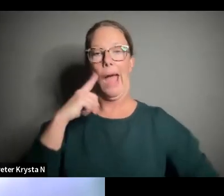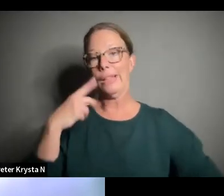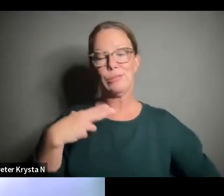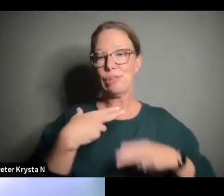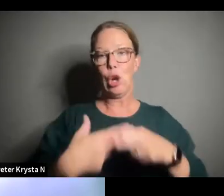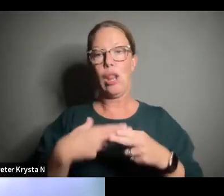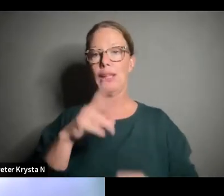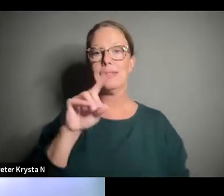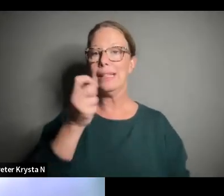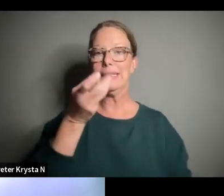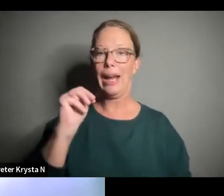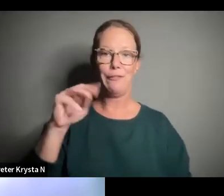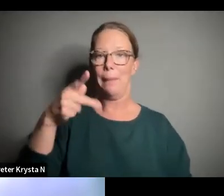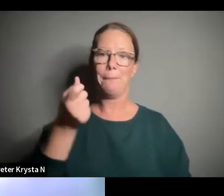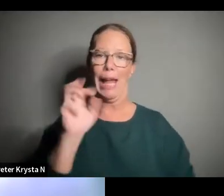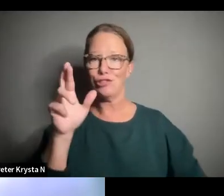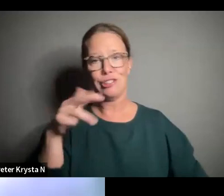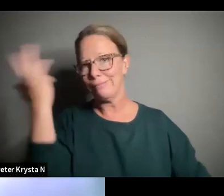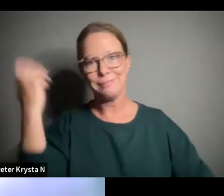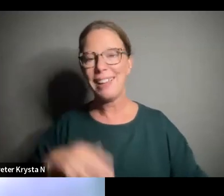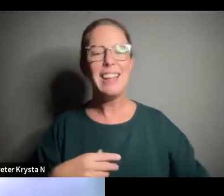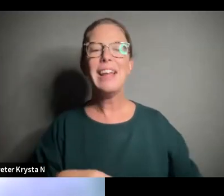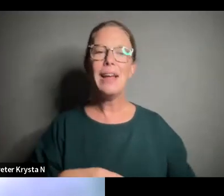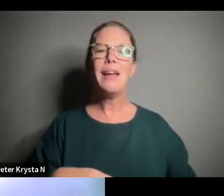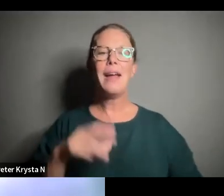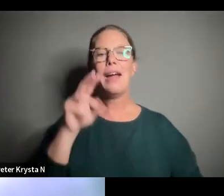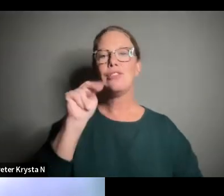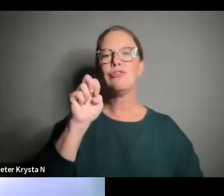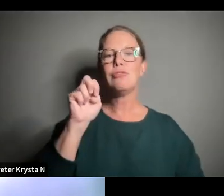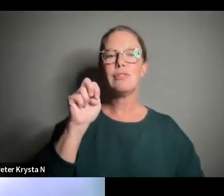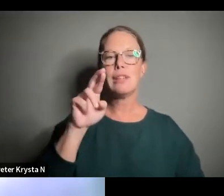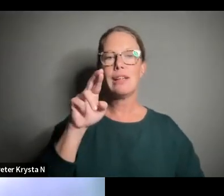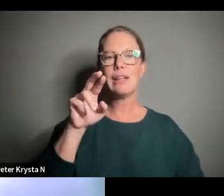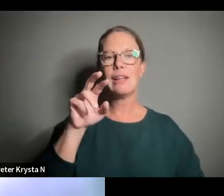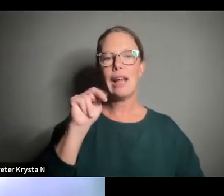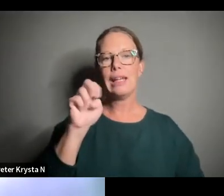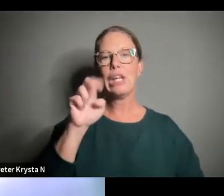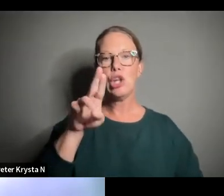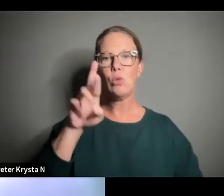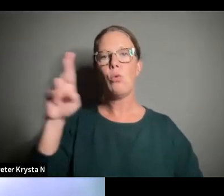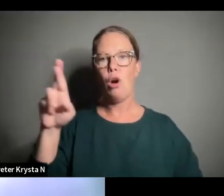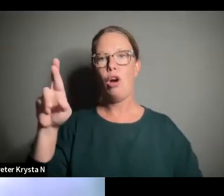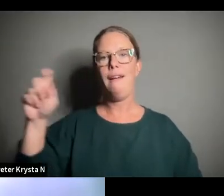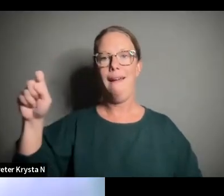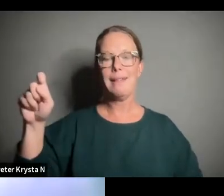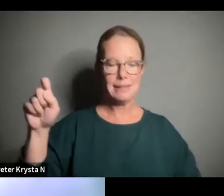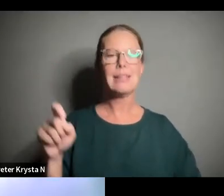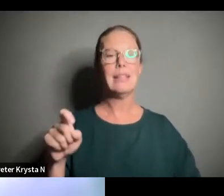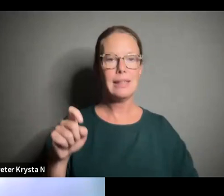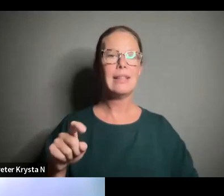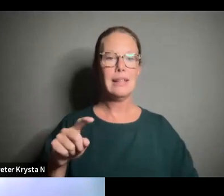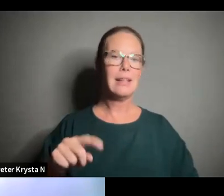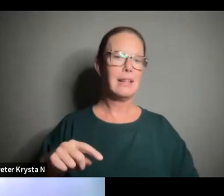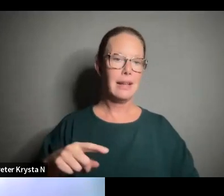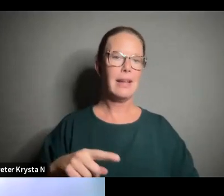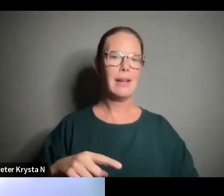don't even call it by its trade name, but it is called NeurRx, capital RX, and it's actually Synapse